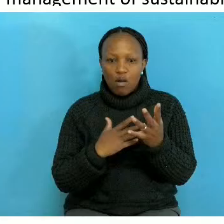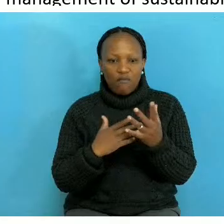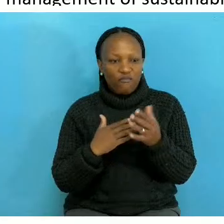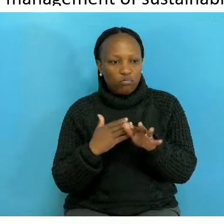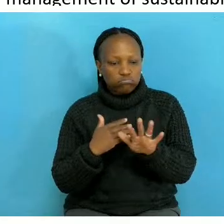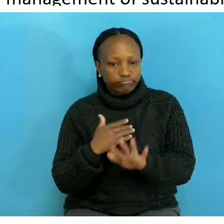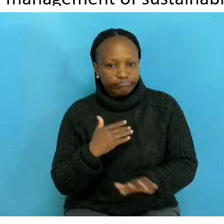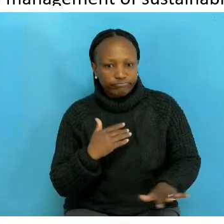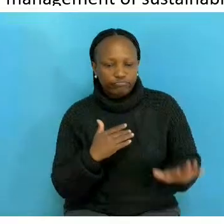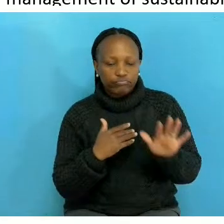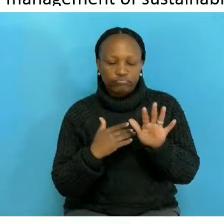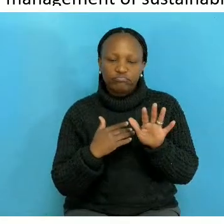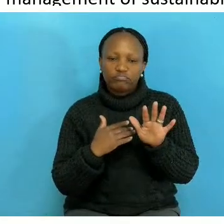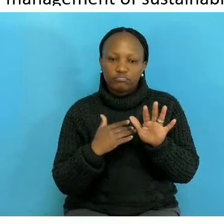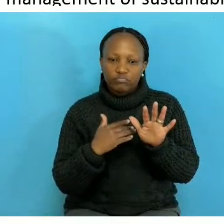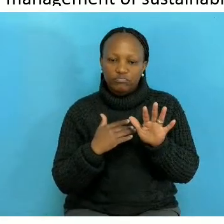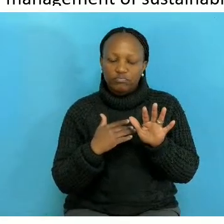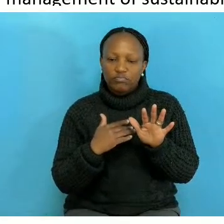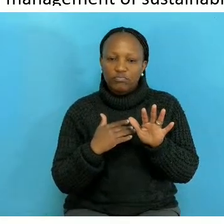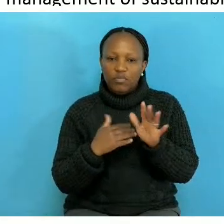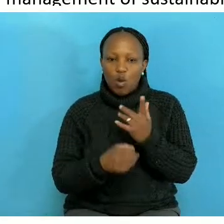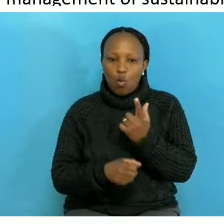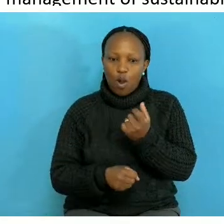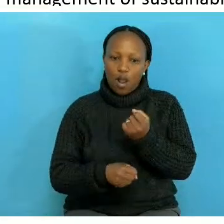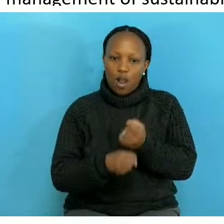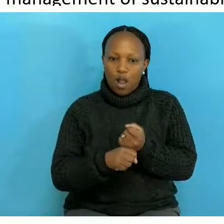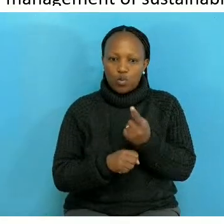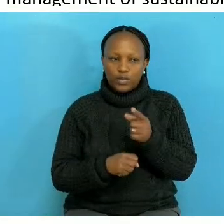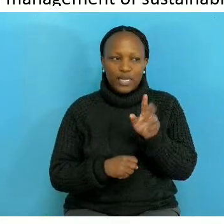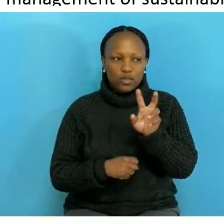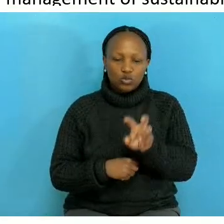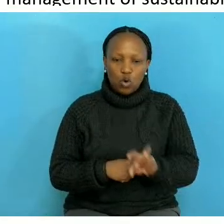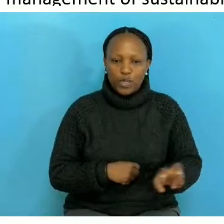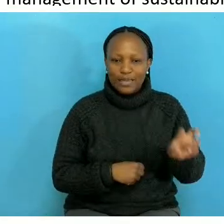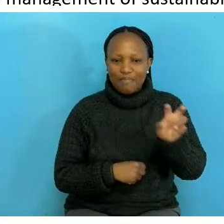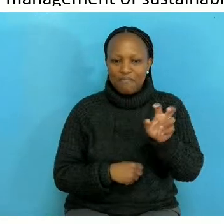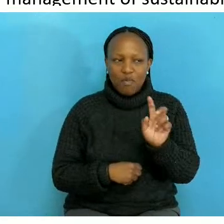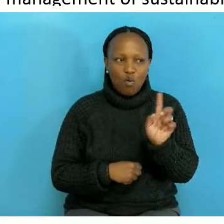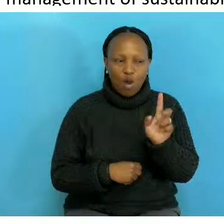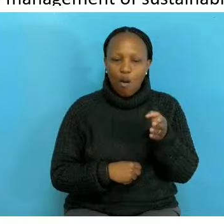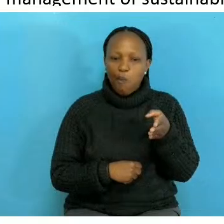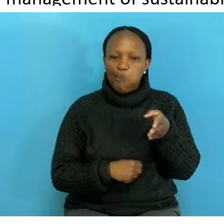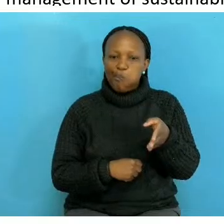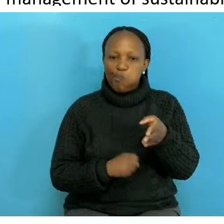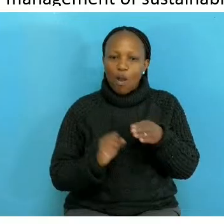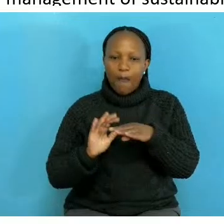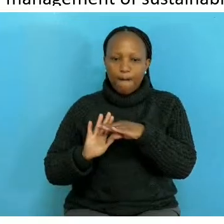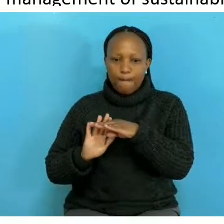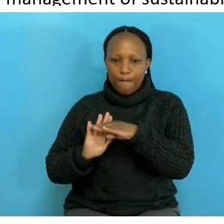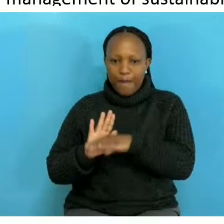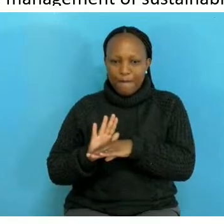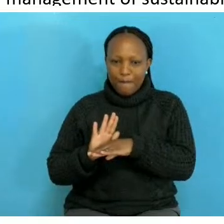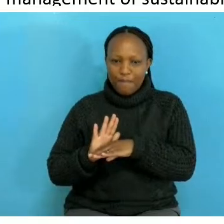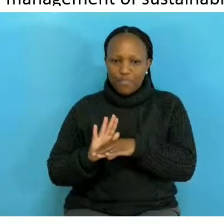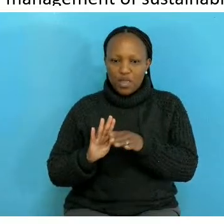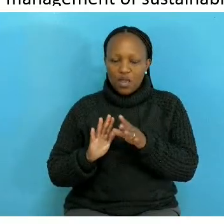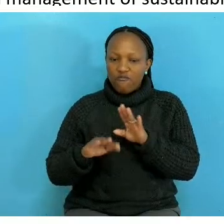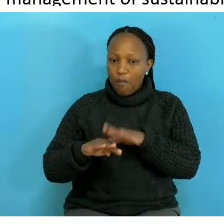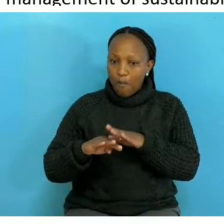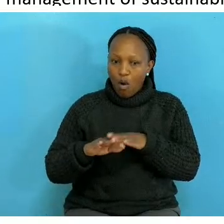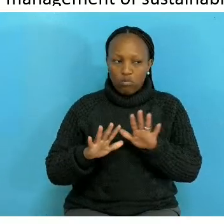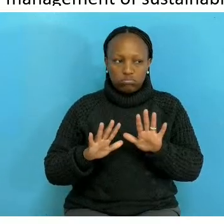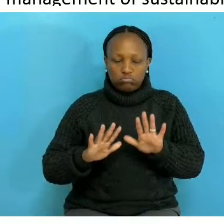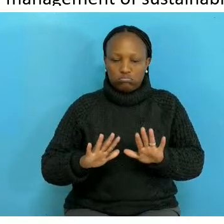destination Gauteng tourism offerings and increase brand equity in domestic and